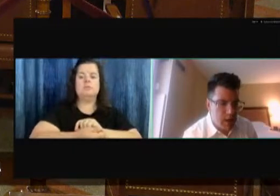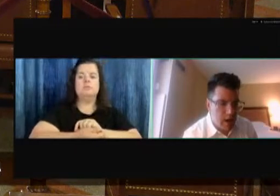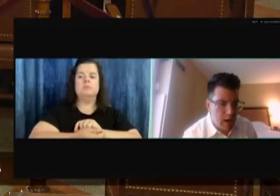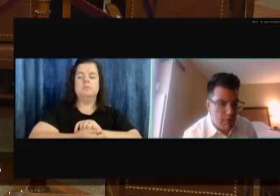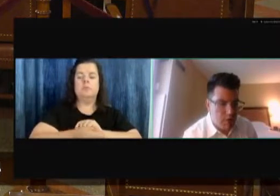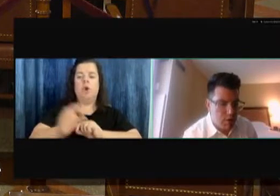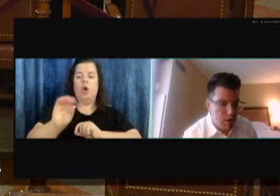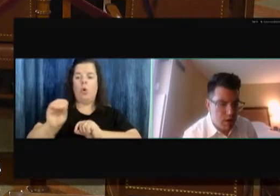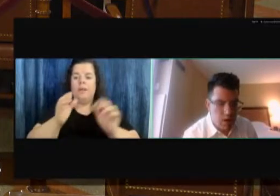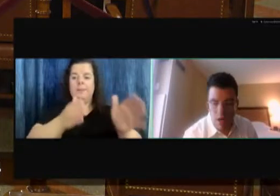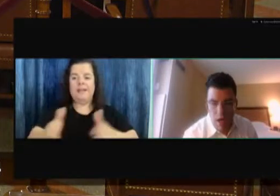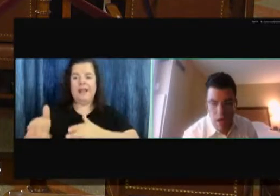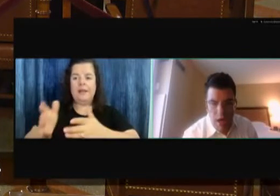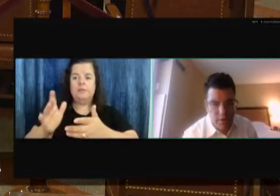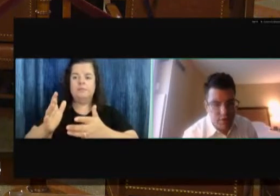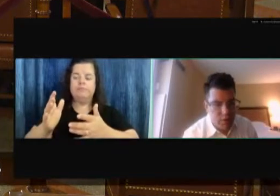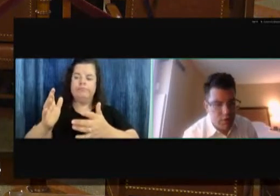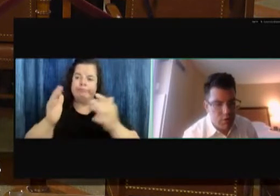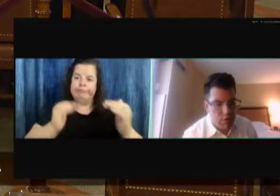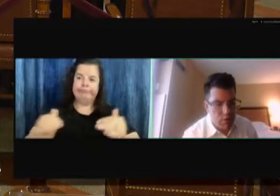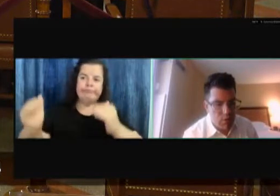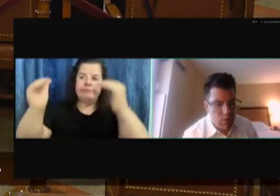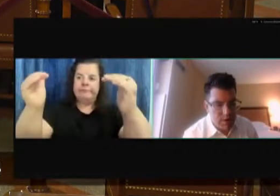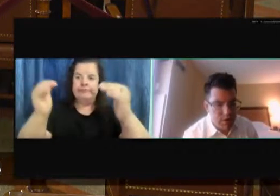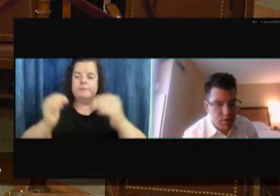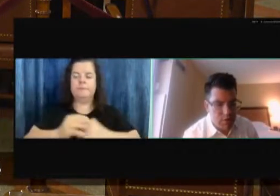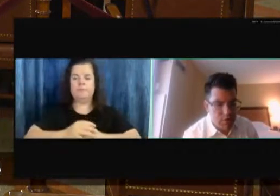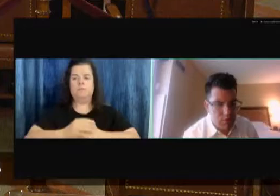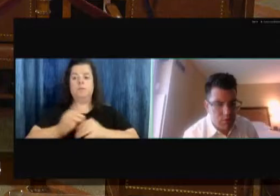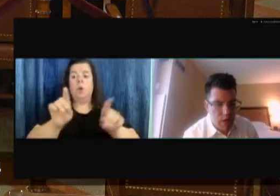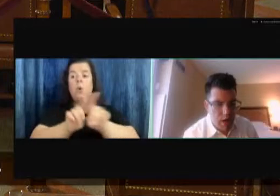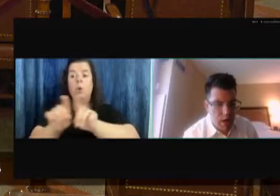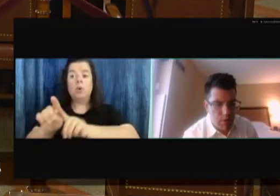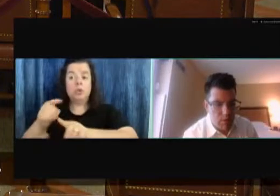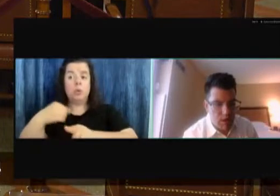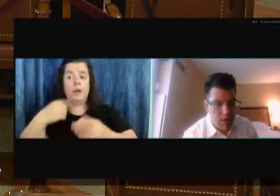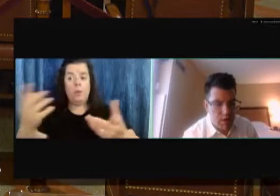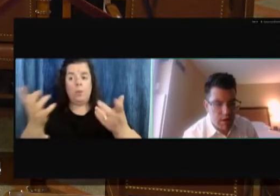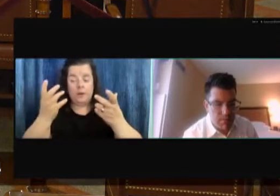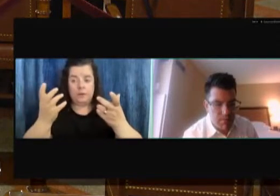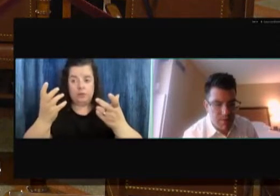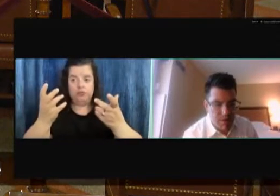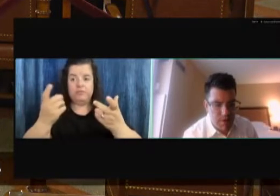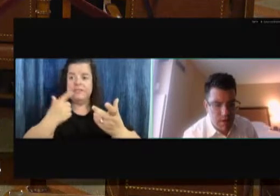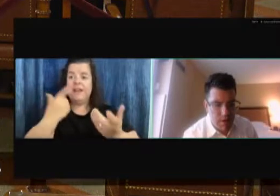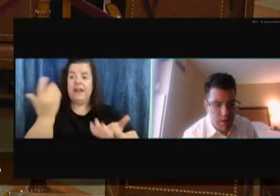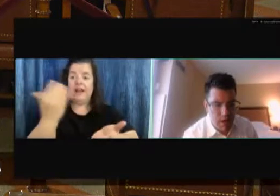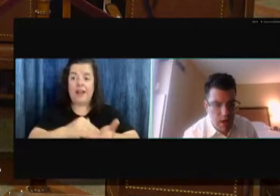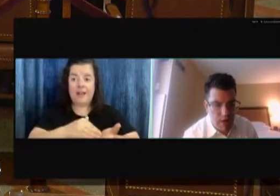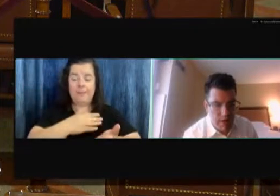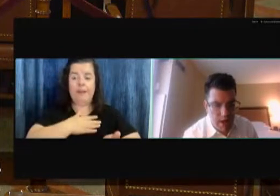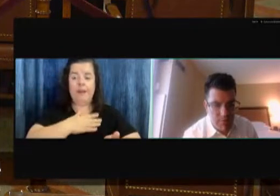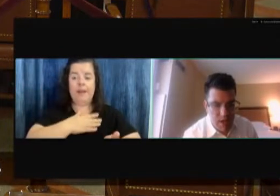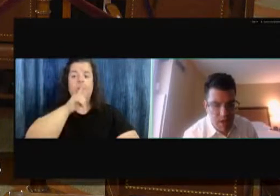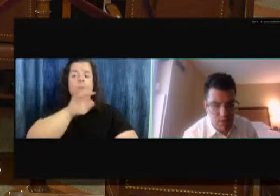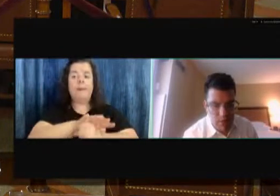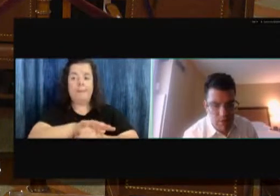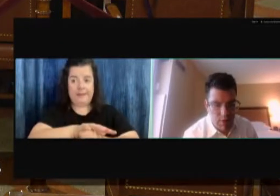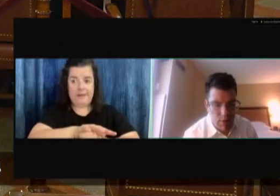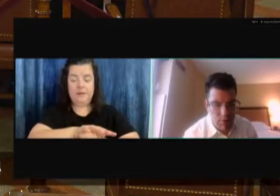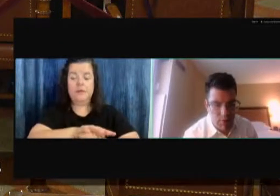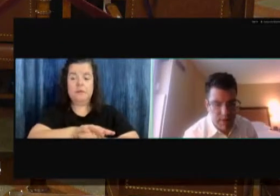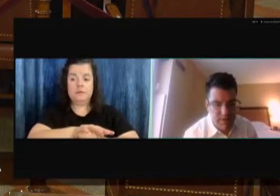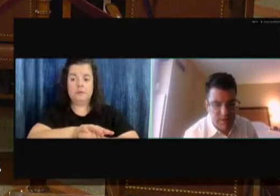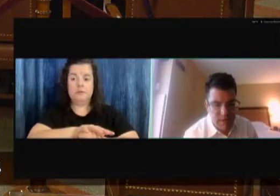plan forward here. I also want to reiterate my commitment that I have made